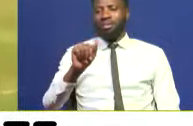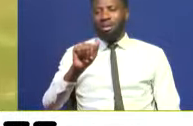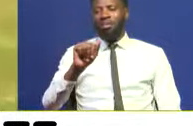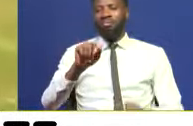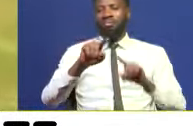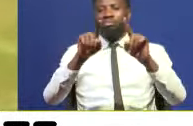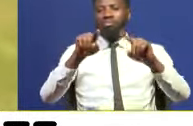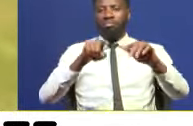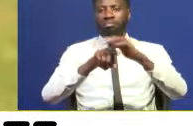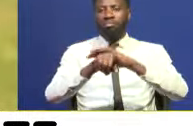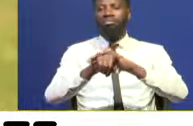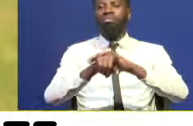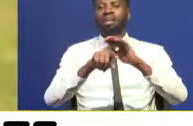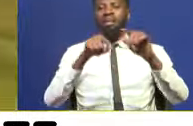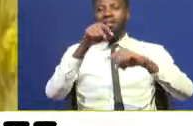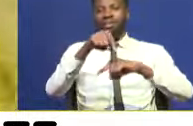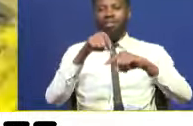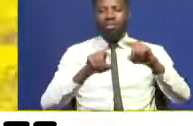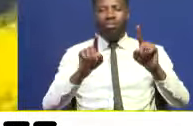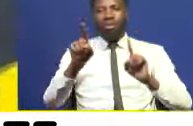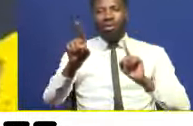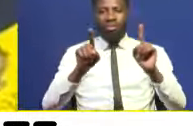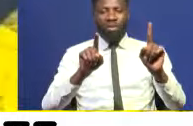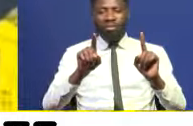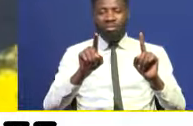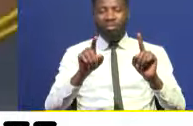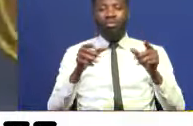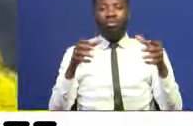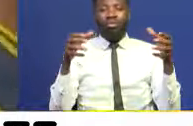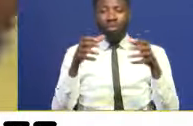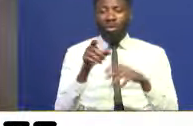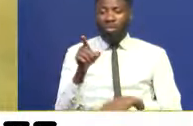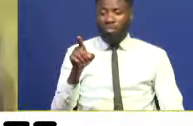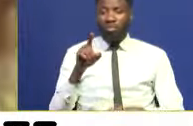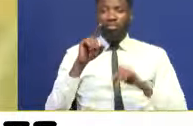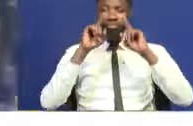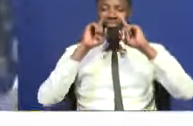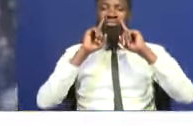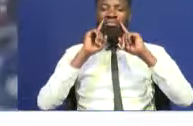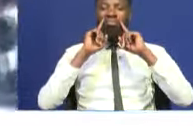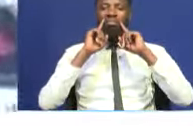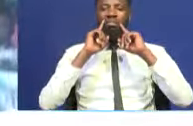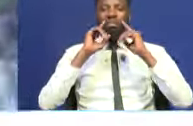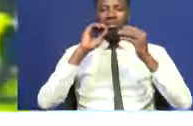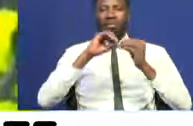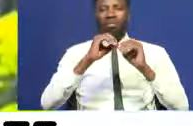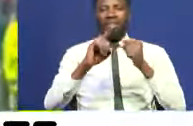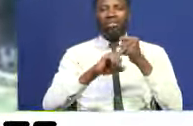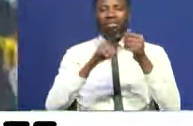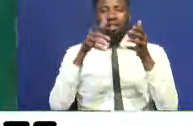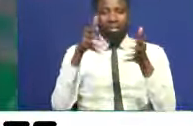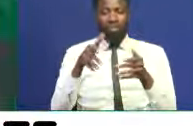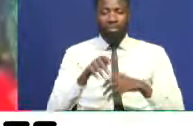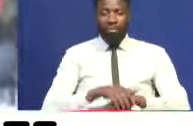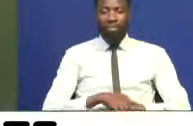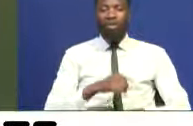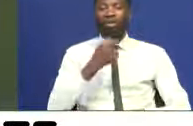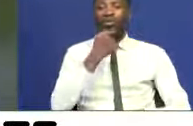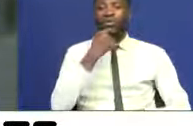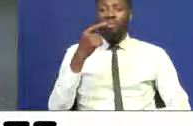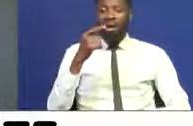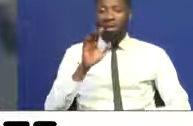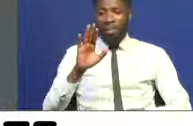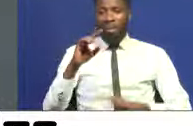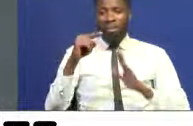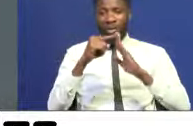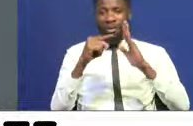collect a vital point that keeps them firm in 6th position, while denying Gor Mahia 2 points that could have narrowed the gap between them and leaders Kenya